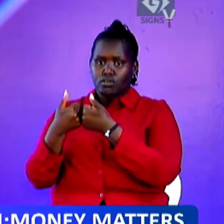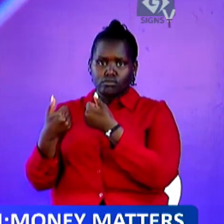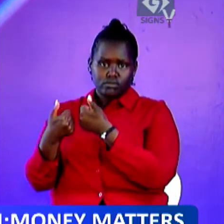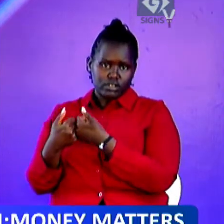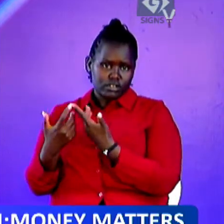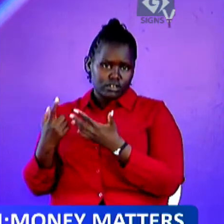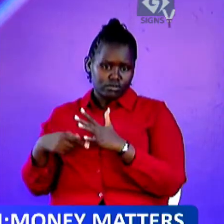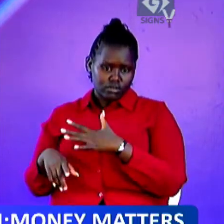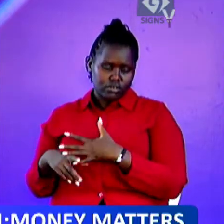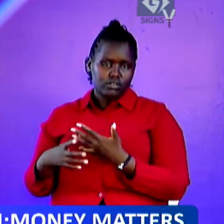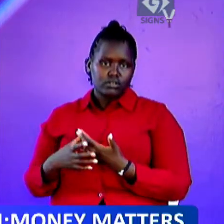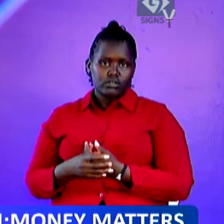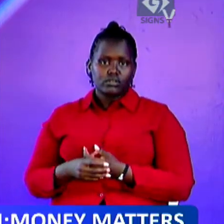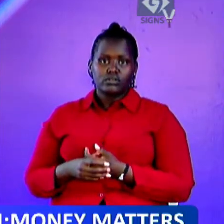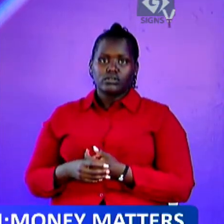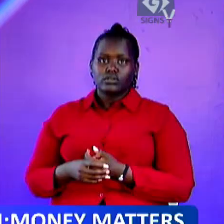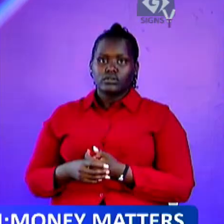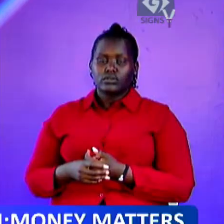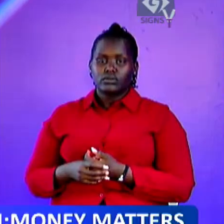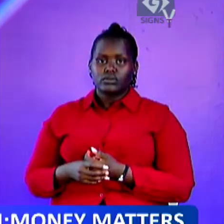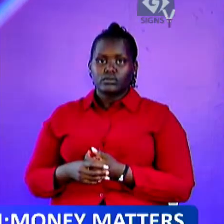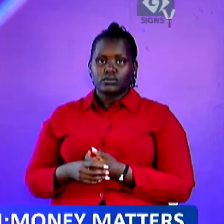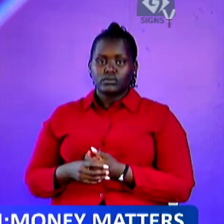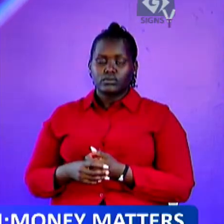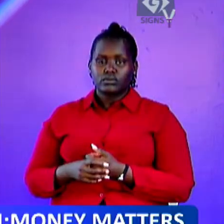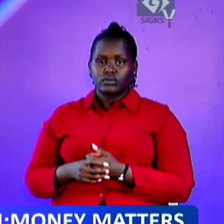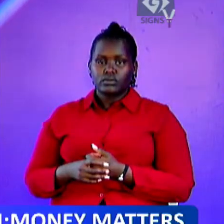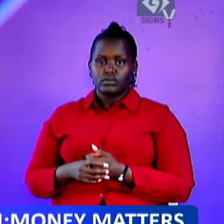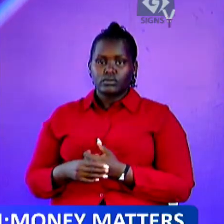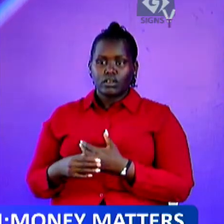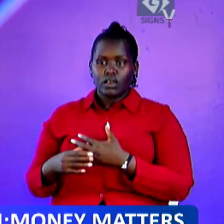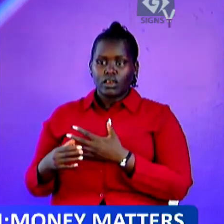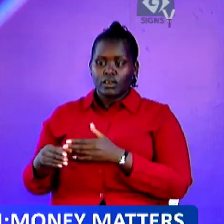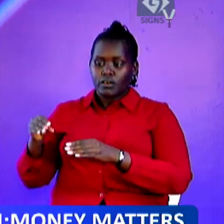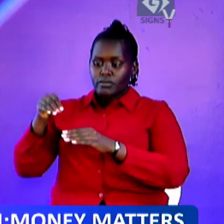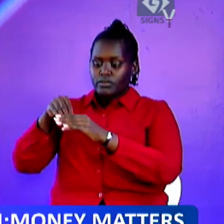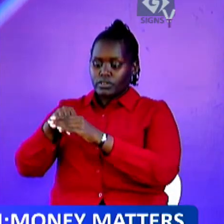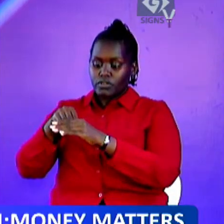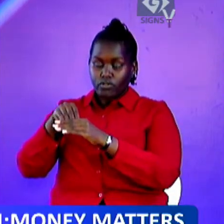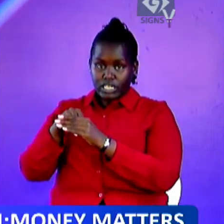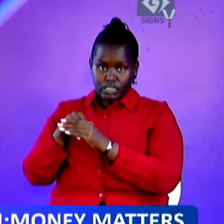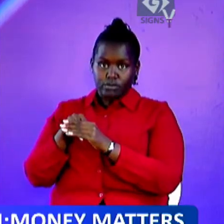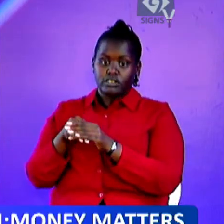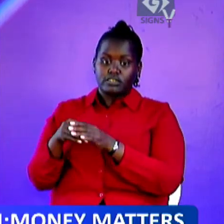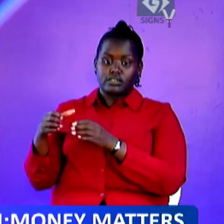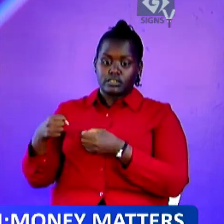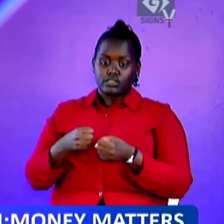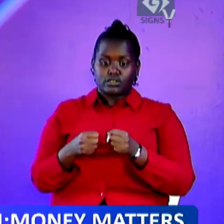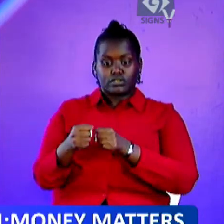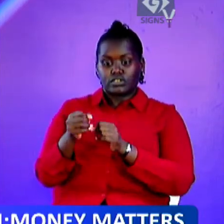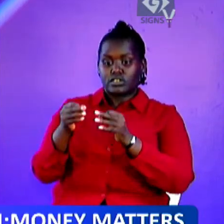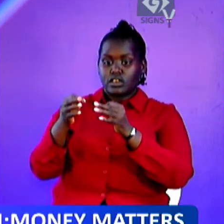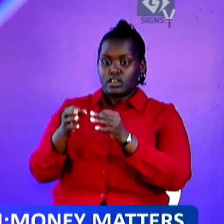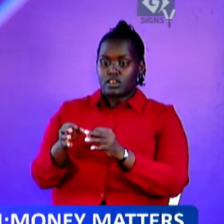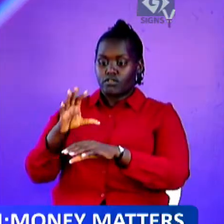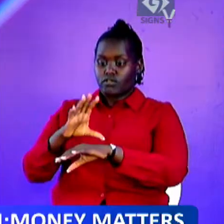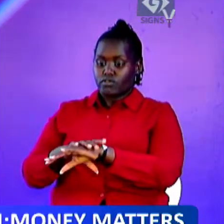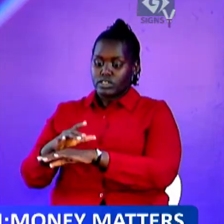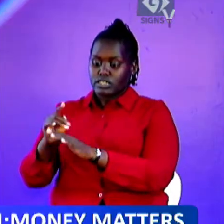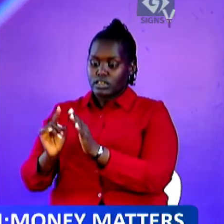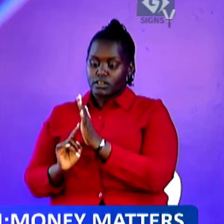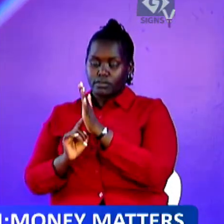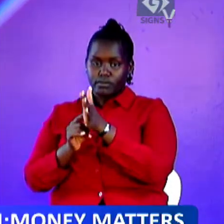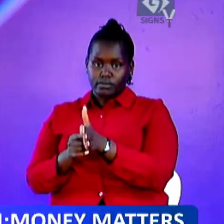service and maybe the investment strategy. So if we take, for